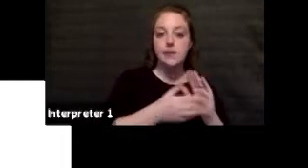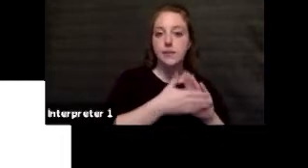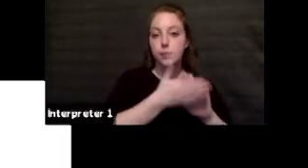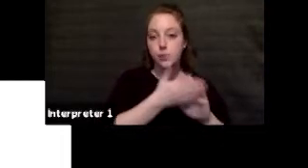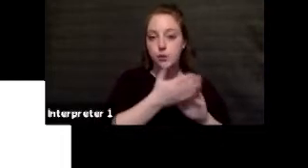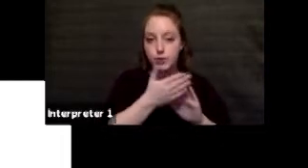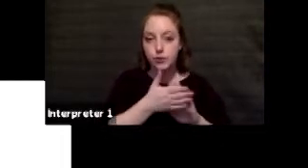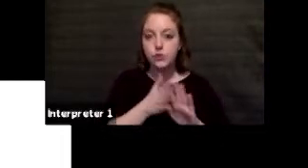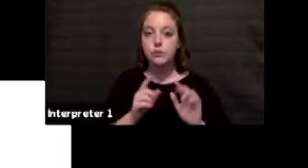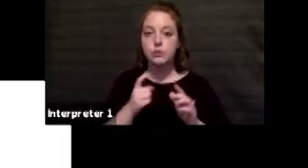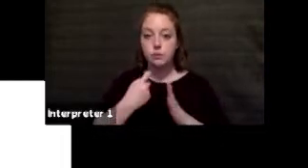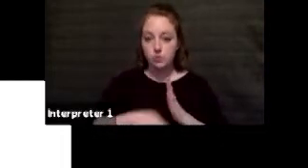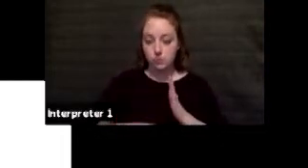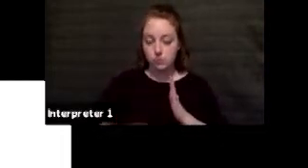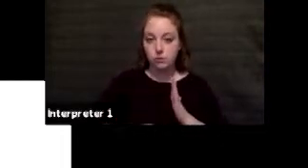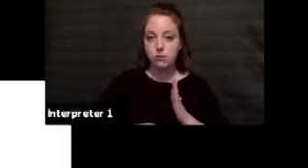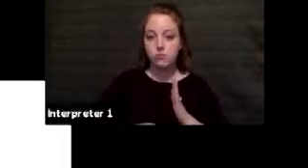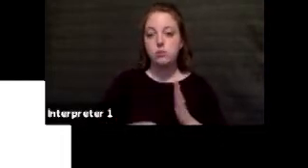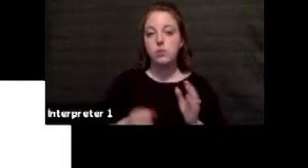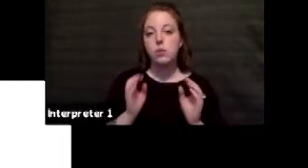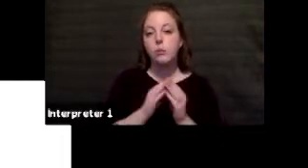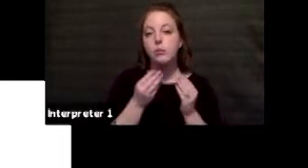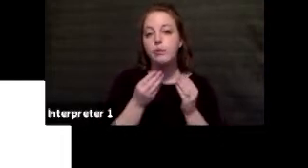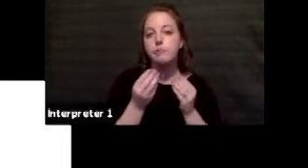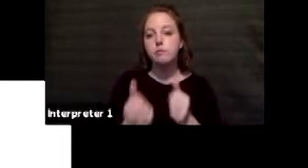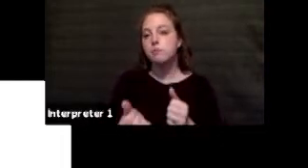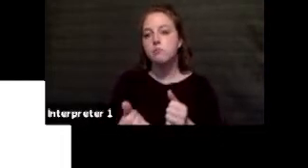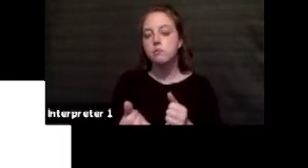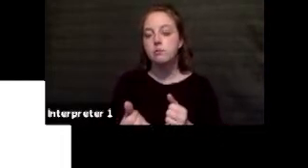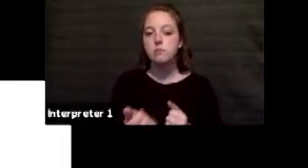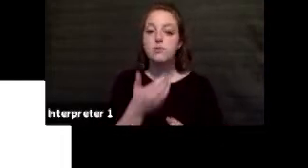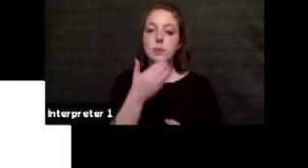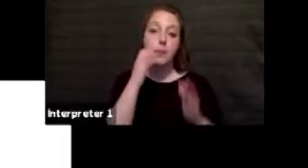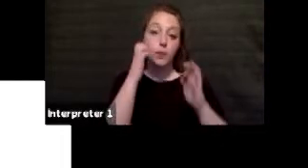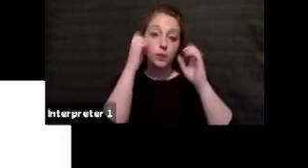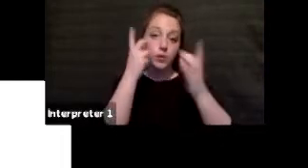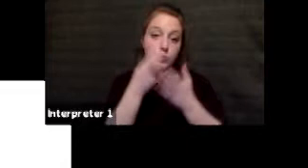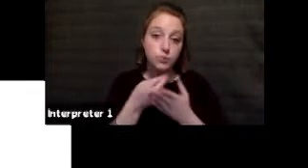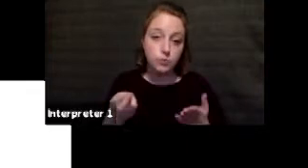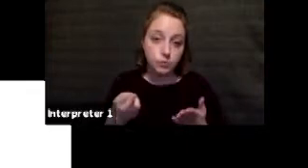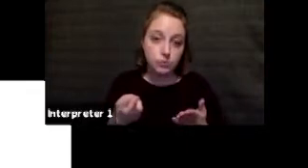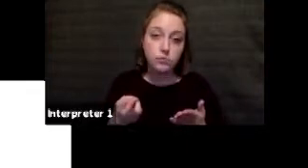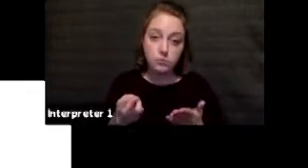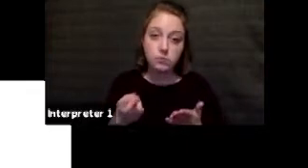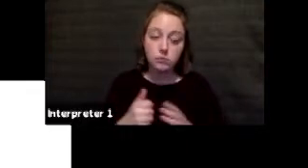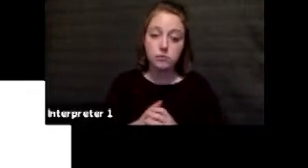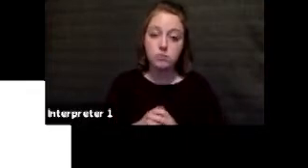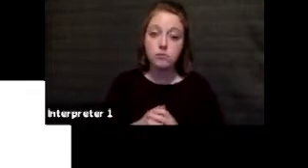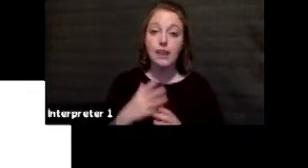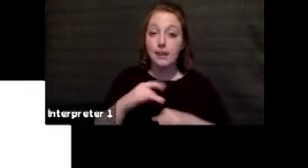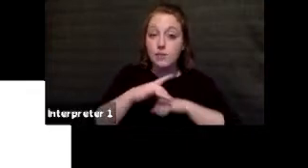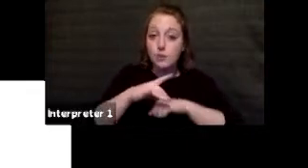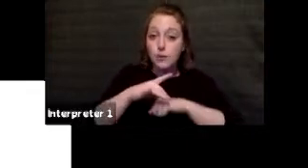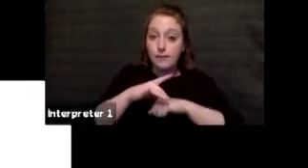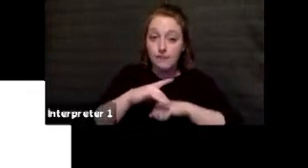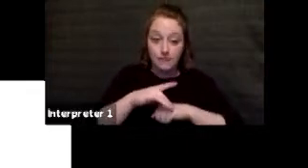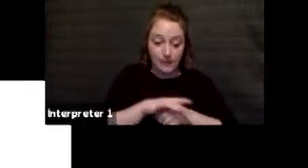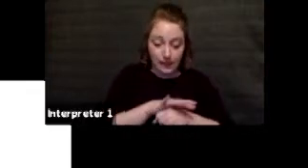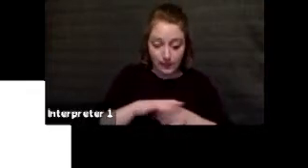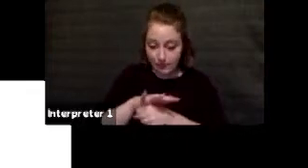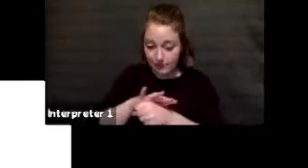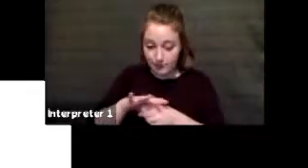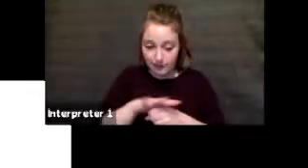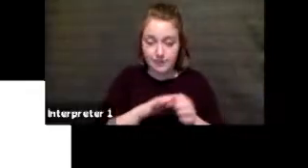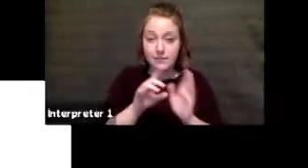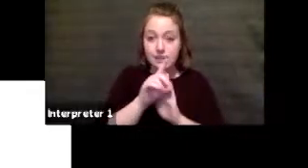There's some operational efficiency and enhanced educational resources, uh, and then as well geographically and demographics,